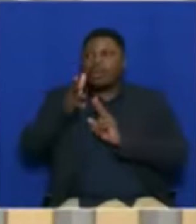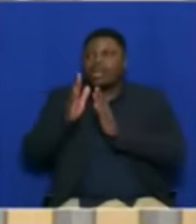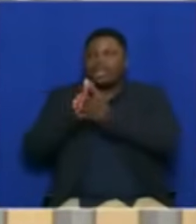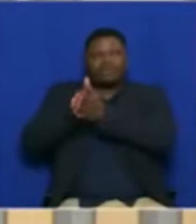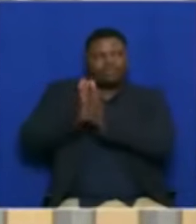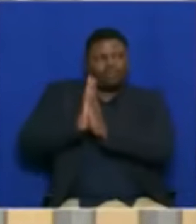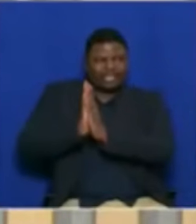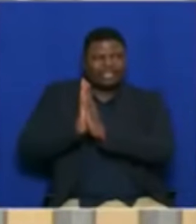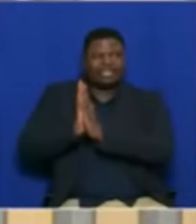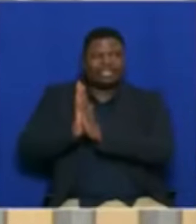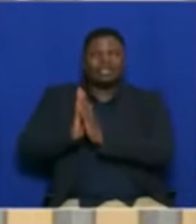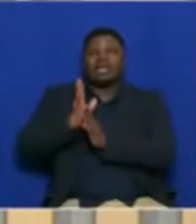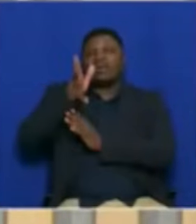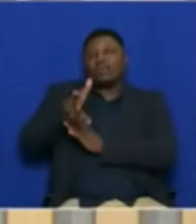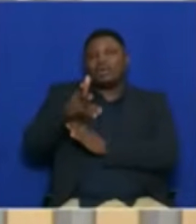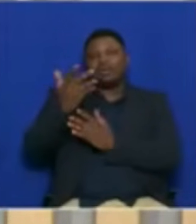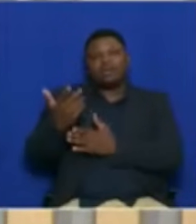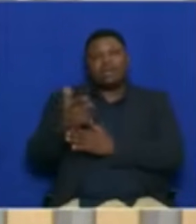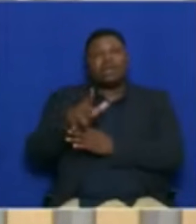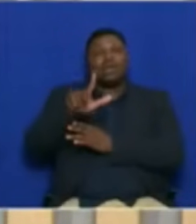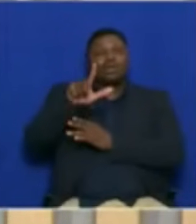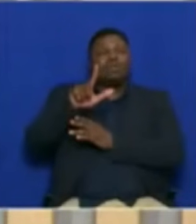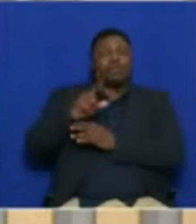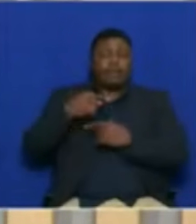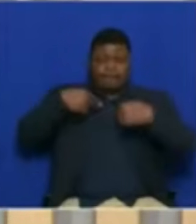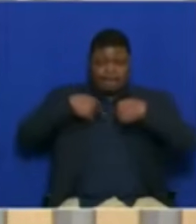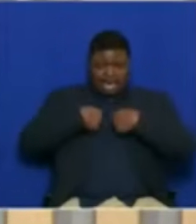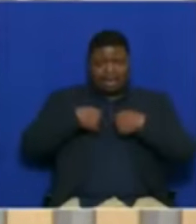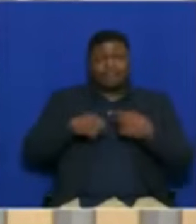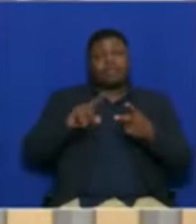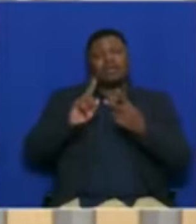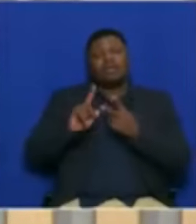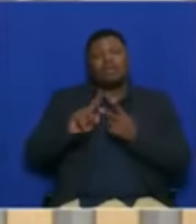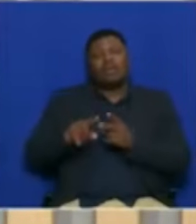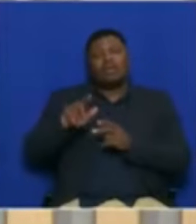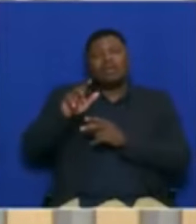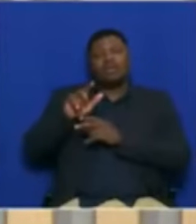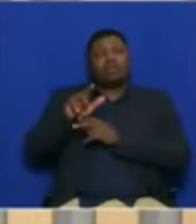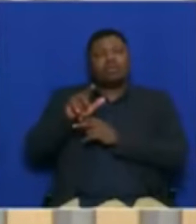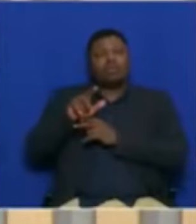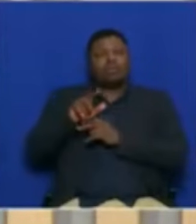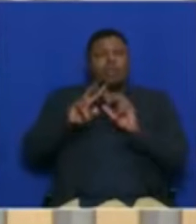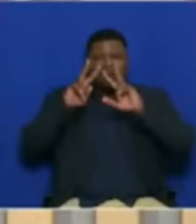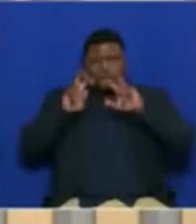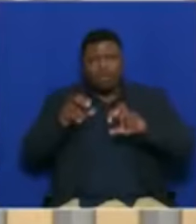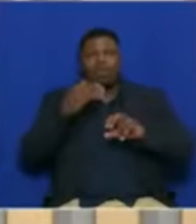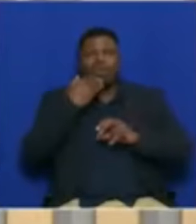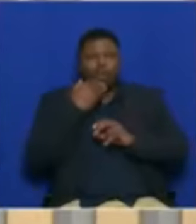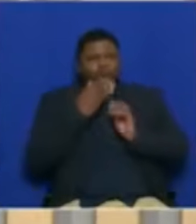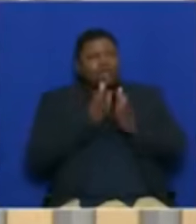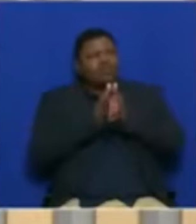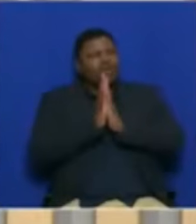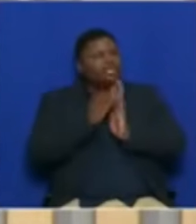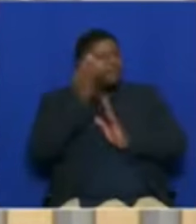Lushaba and Mokwele. So that will be my request there. Because Lushaba is your docket.